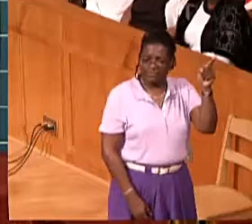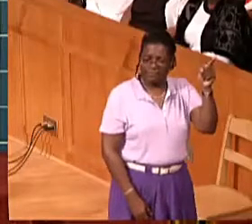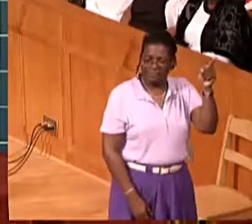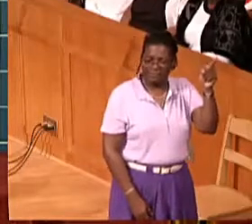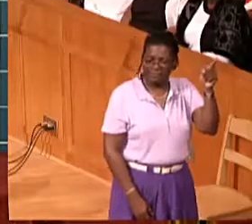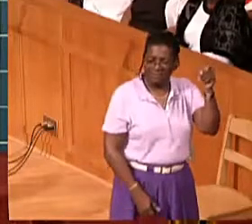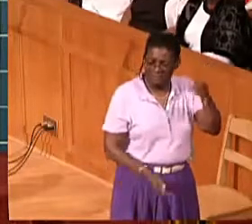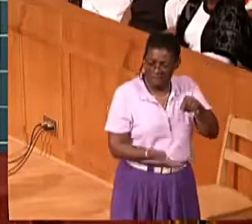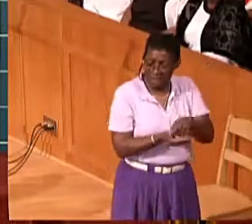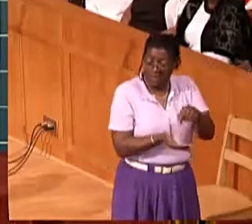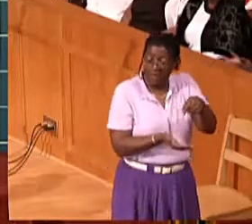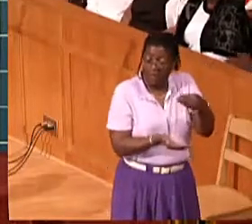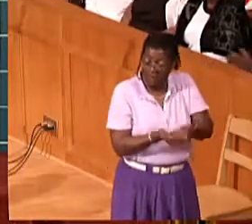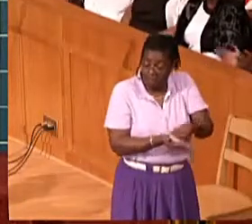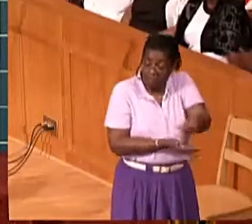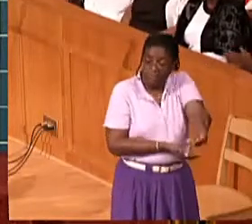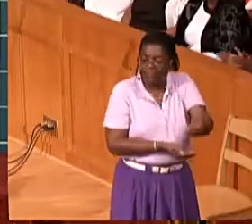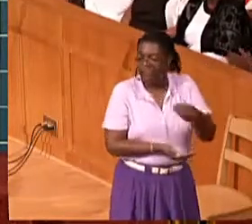me.